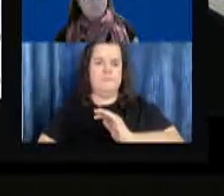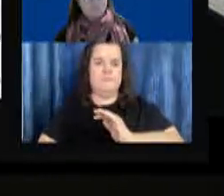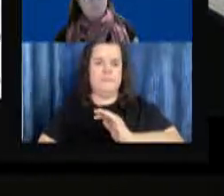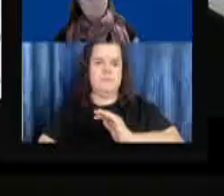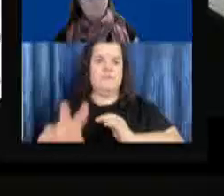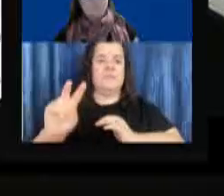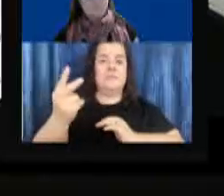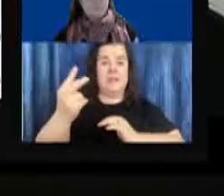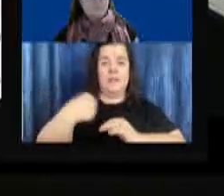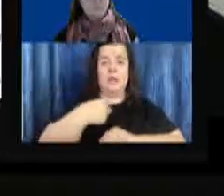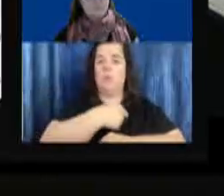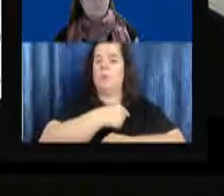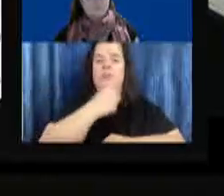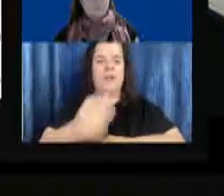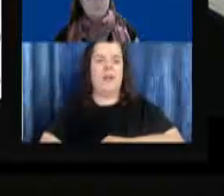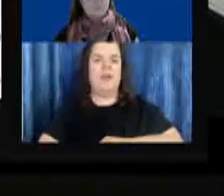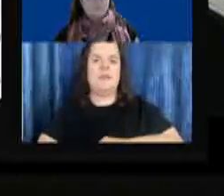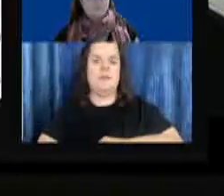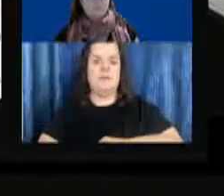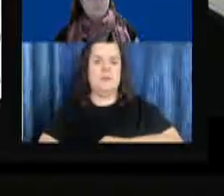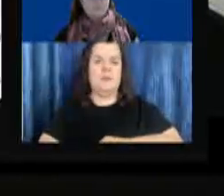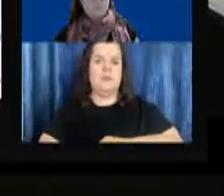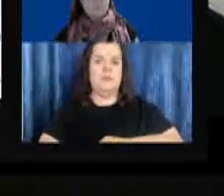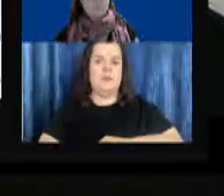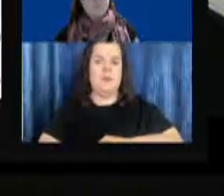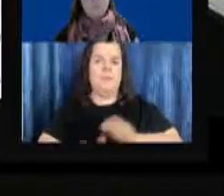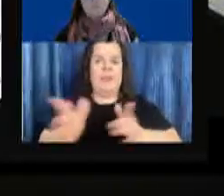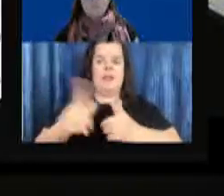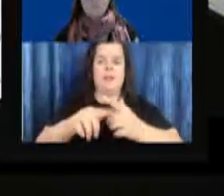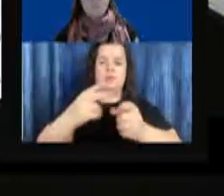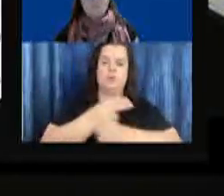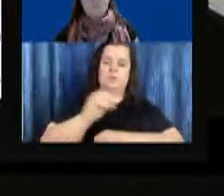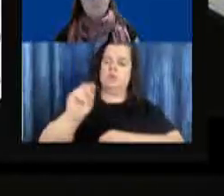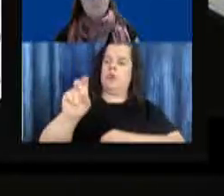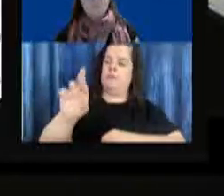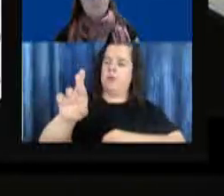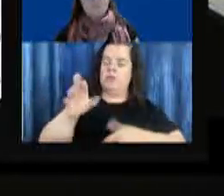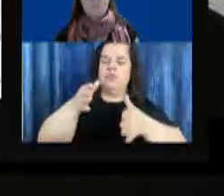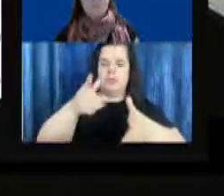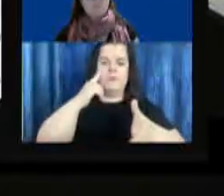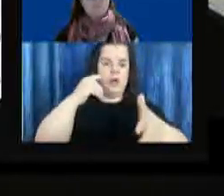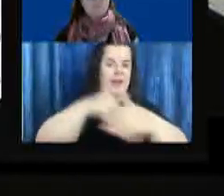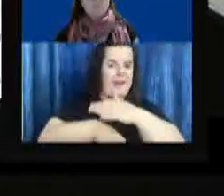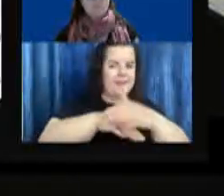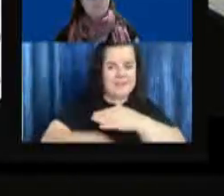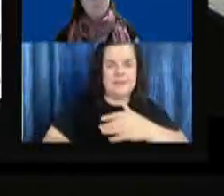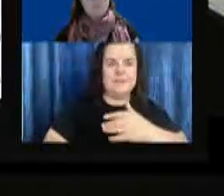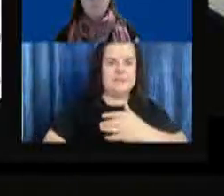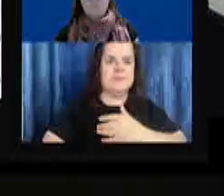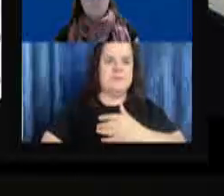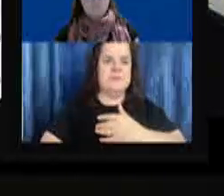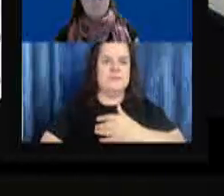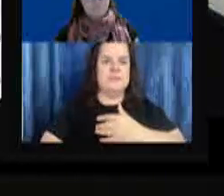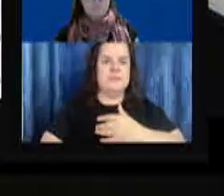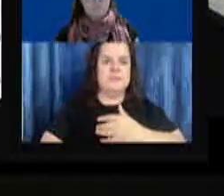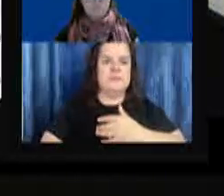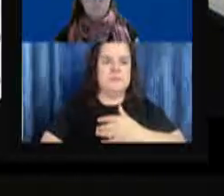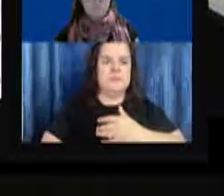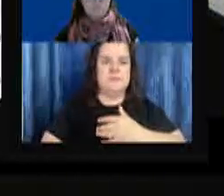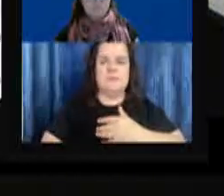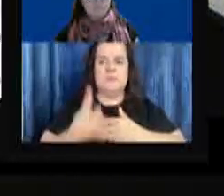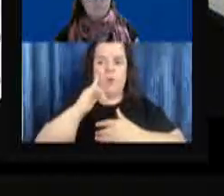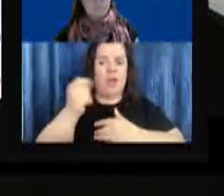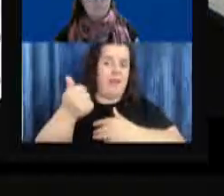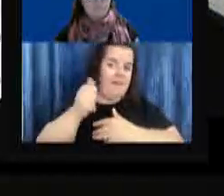Secondly, we are not planning to use Ober Street as an access route or for any type